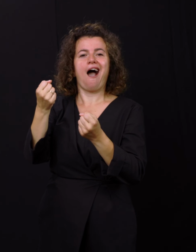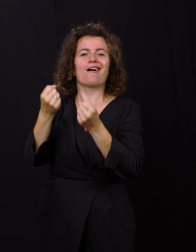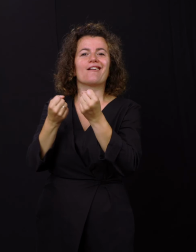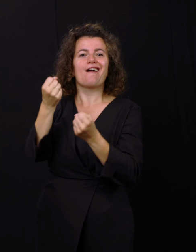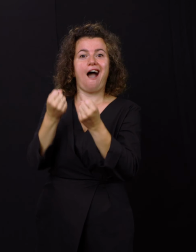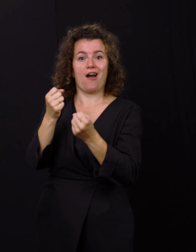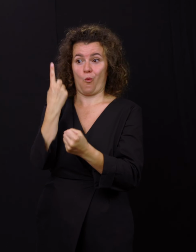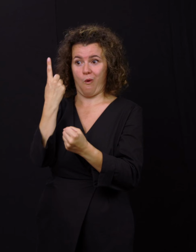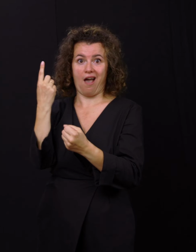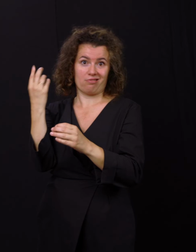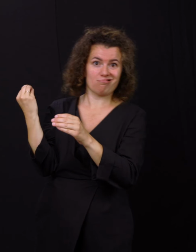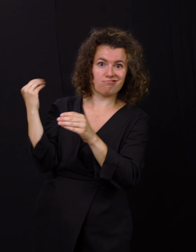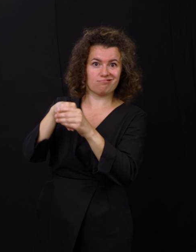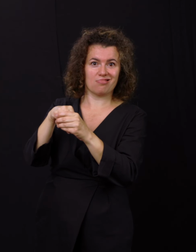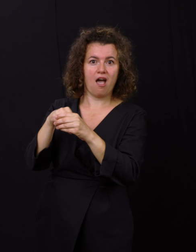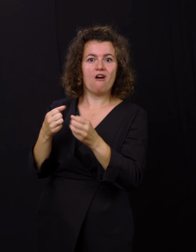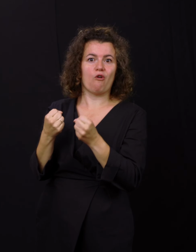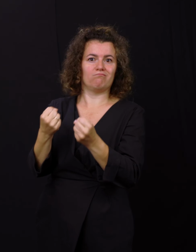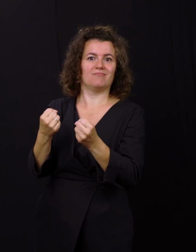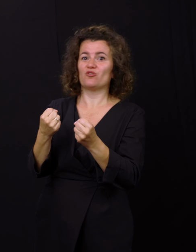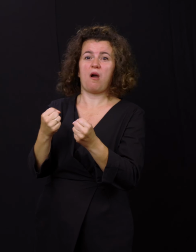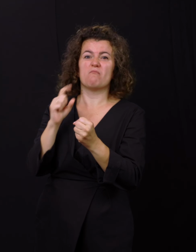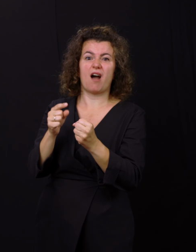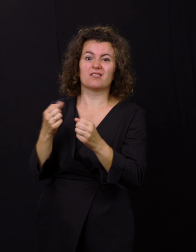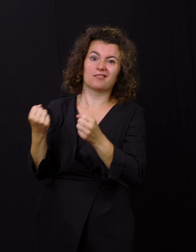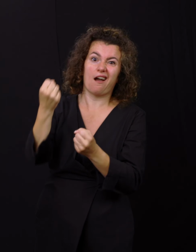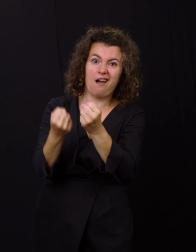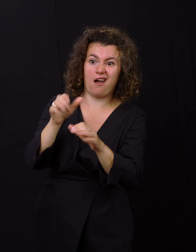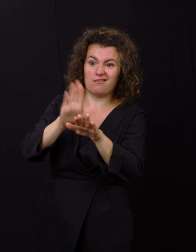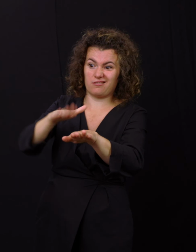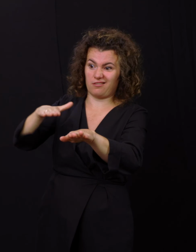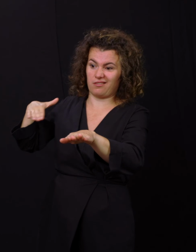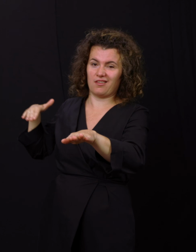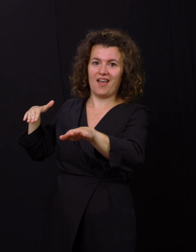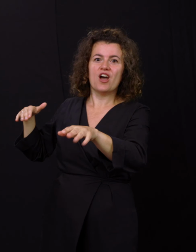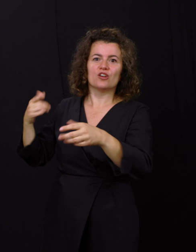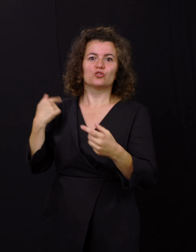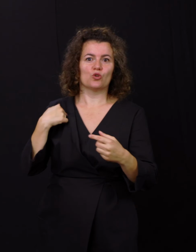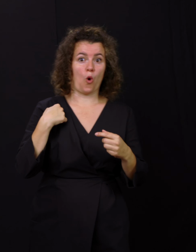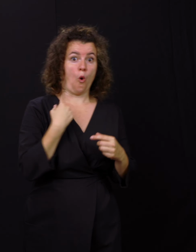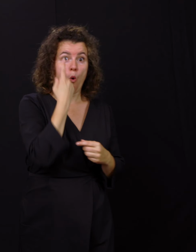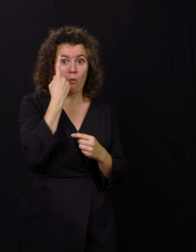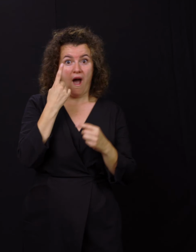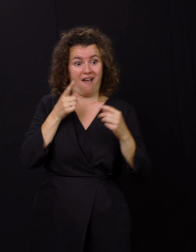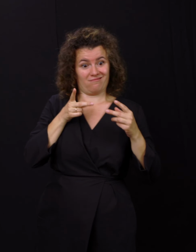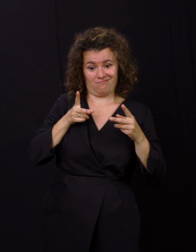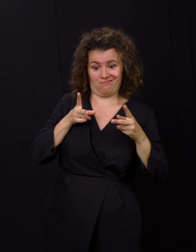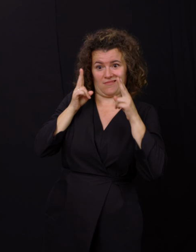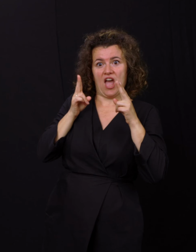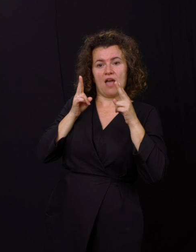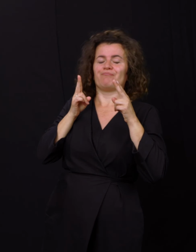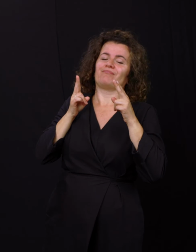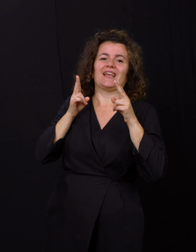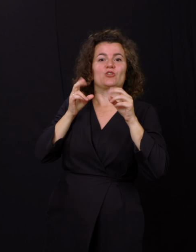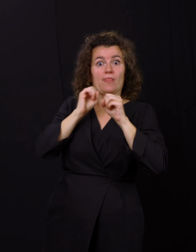larger genes, the gene replacement therapy is not an option. And so we have to look for other options. Some of them might